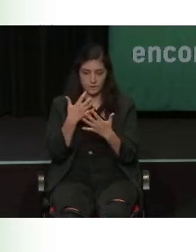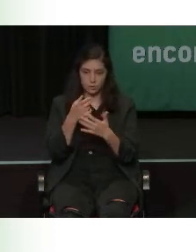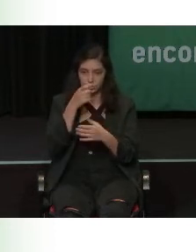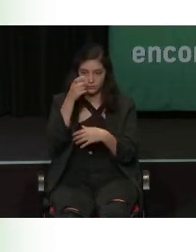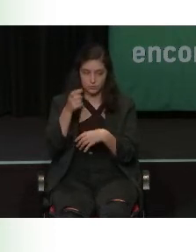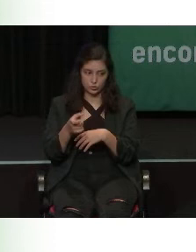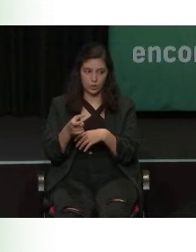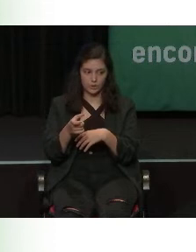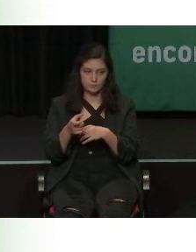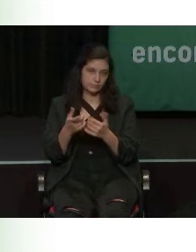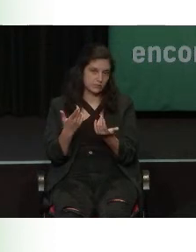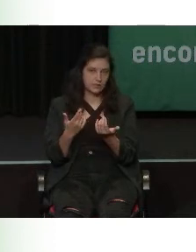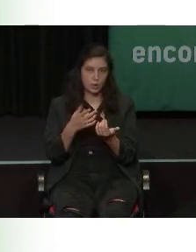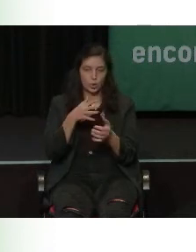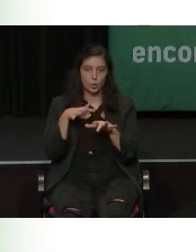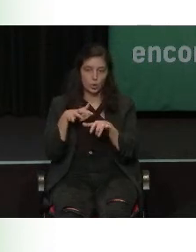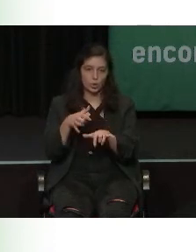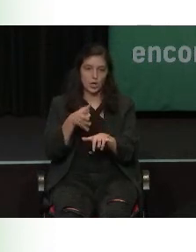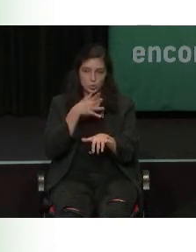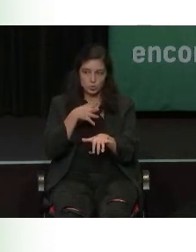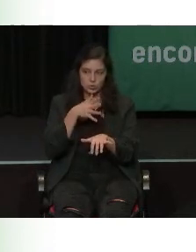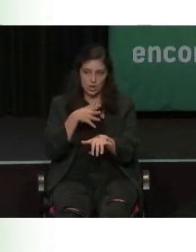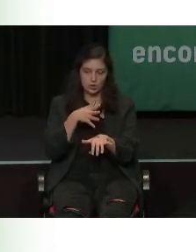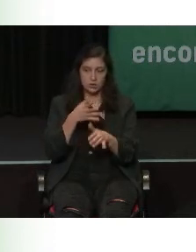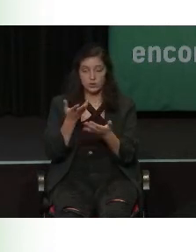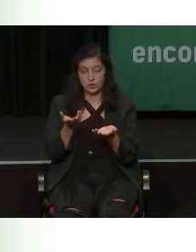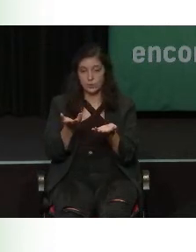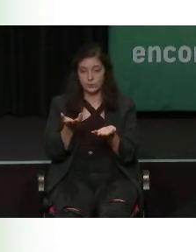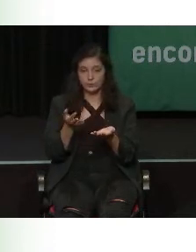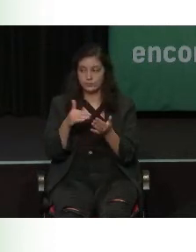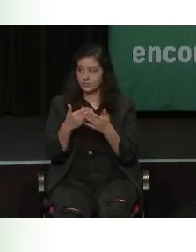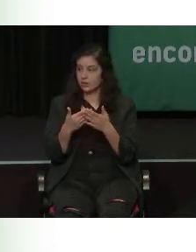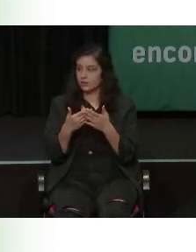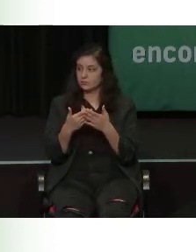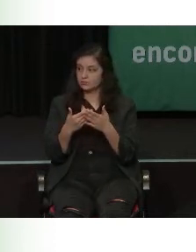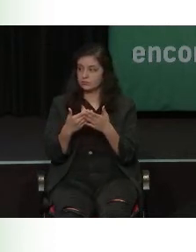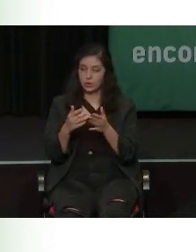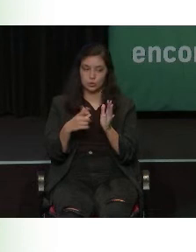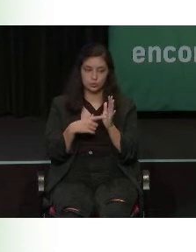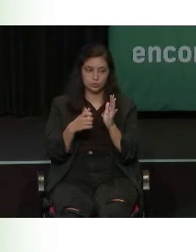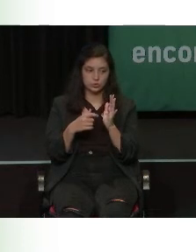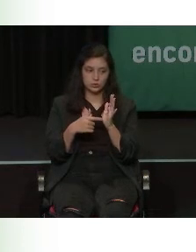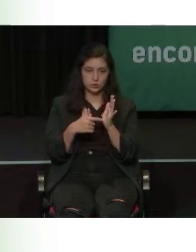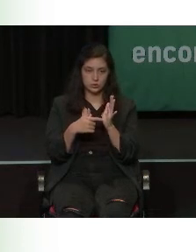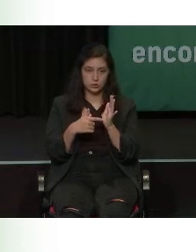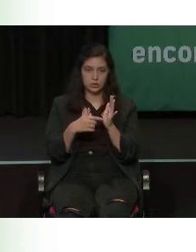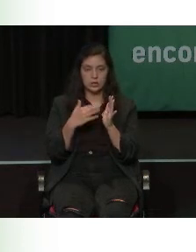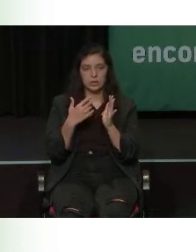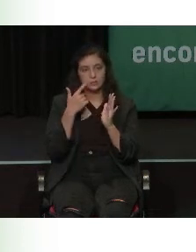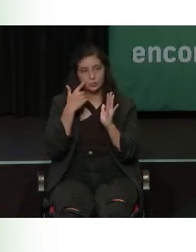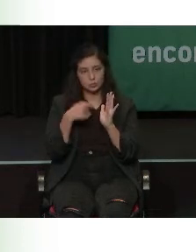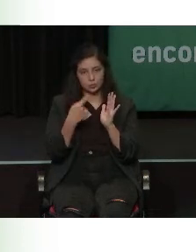myeloid leukemia. It took 13 years until Janet Rowley, also in the United States, to show